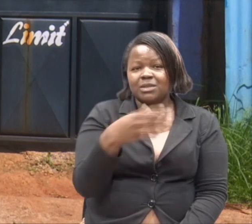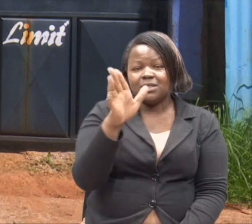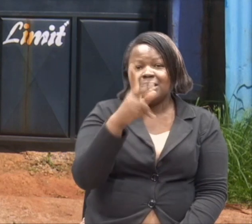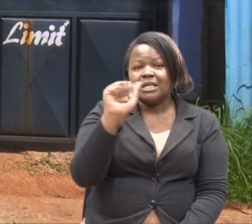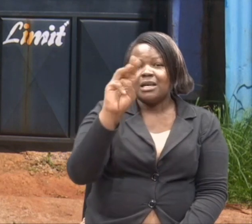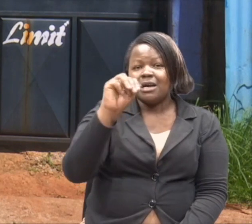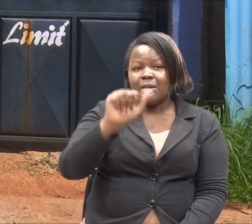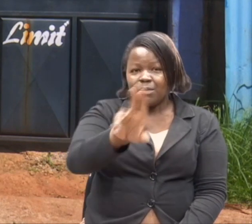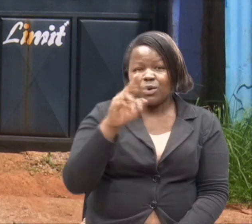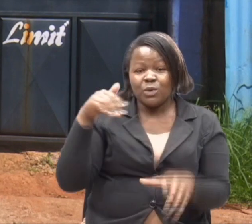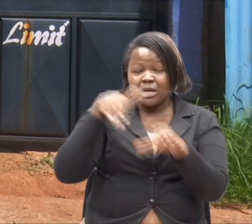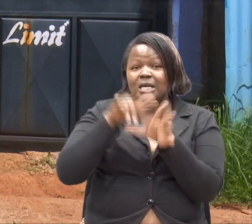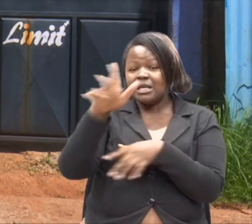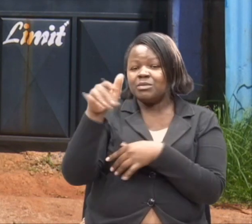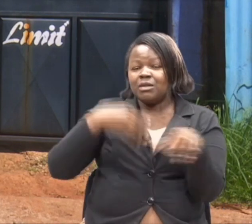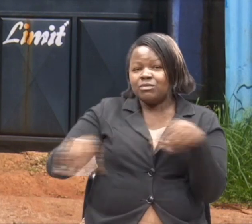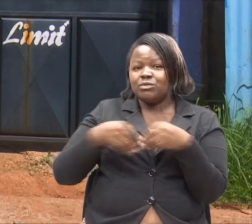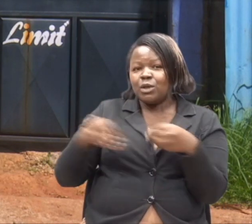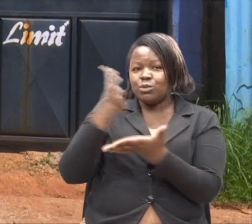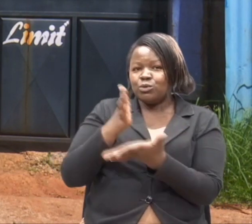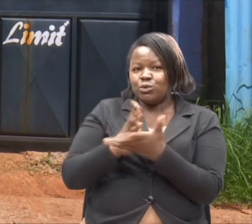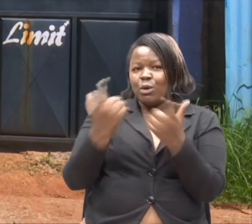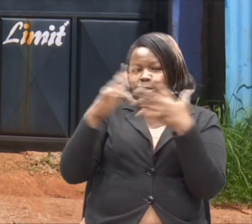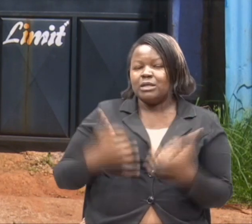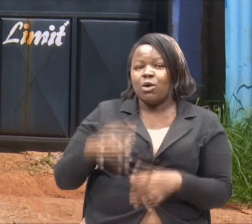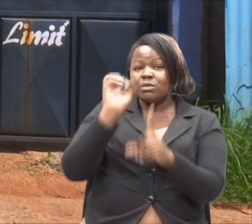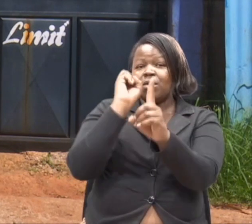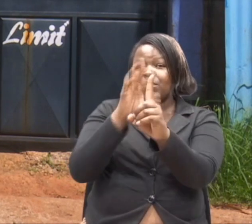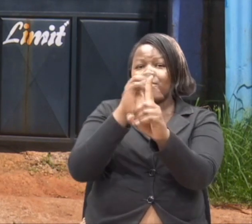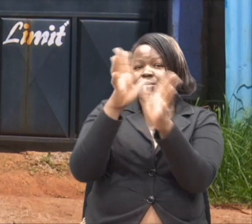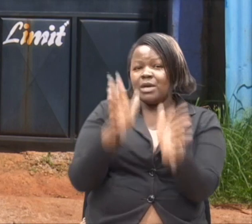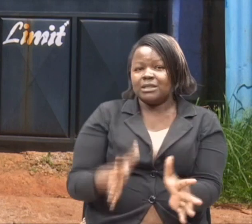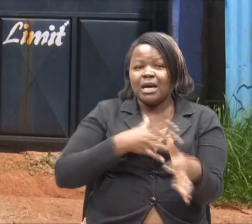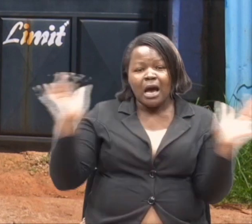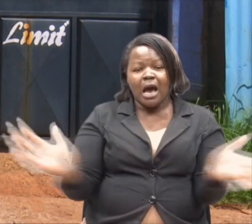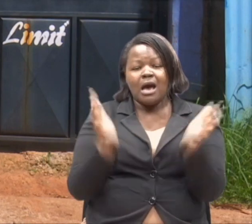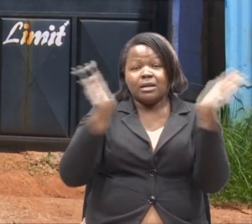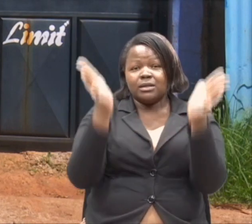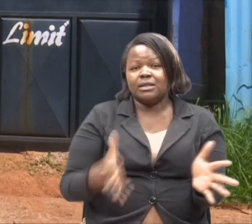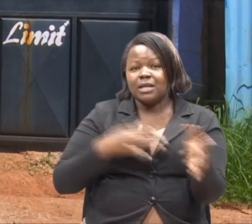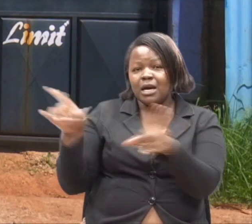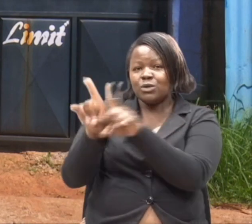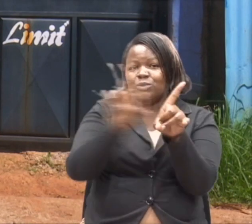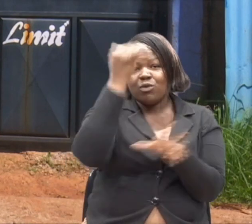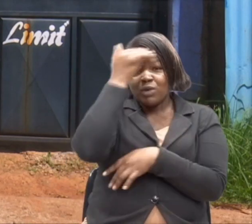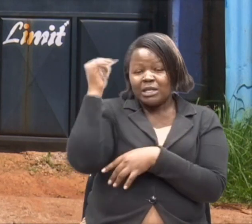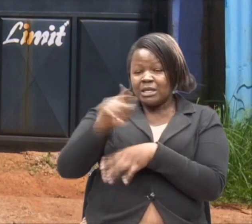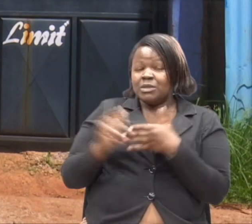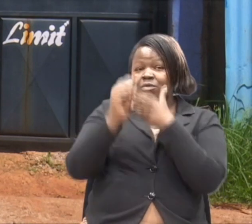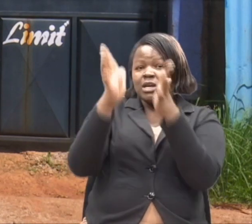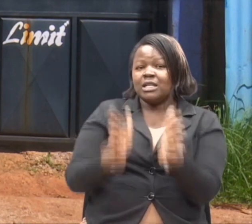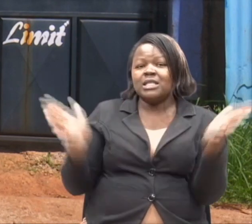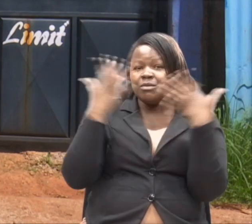Despite the fact that he's physically challenged, he is a mentor, an inspiration, and not forgetting that he is a